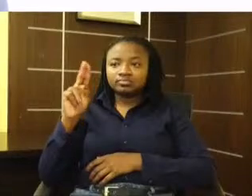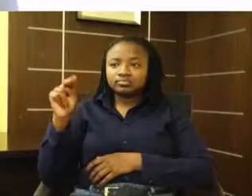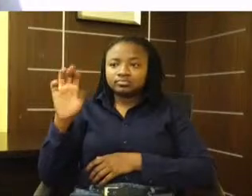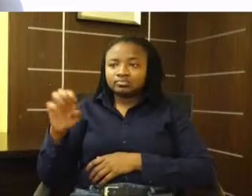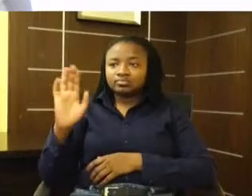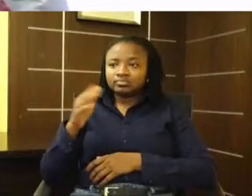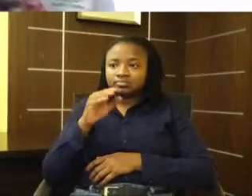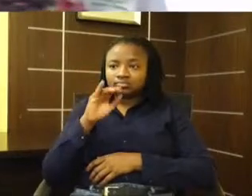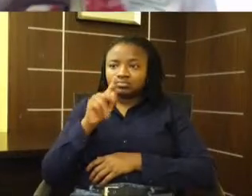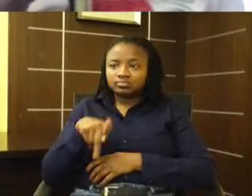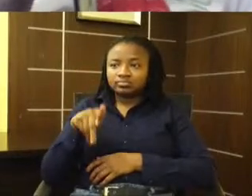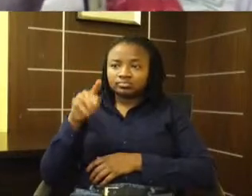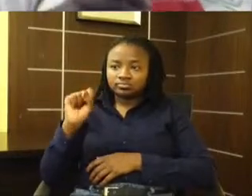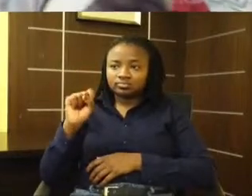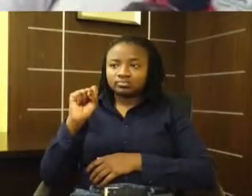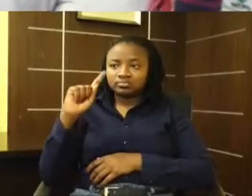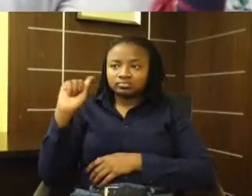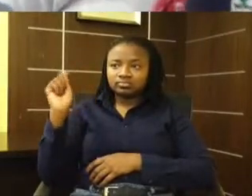Karibu.